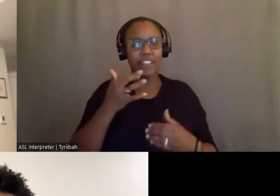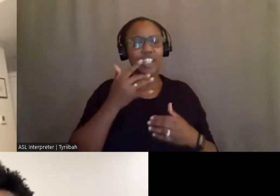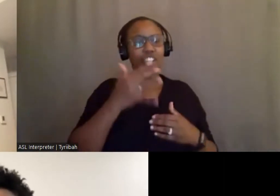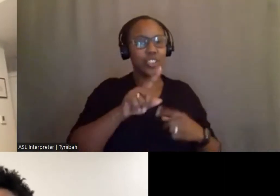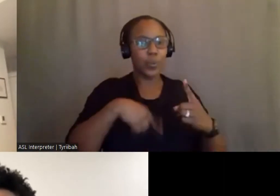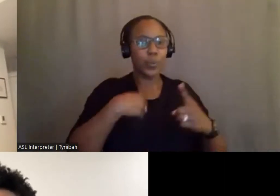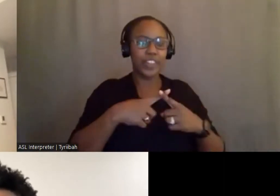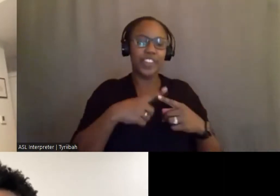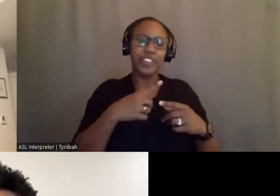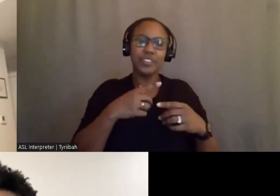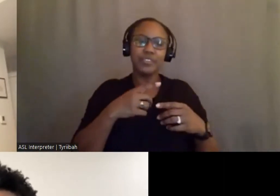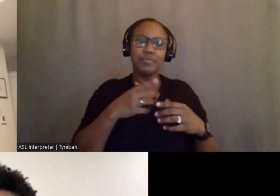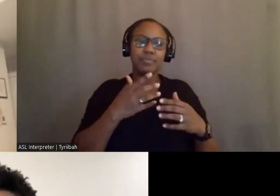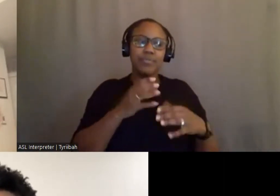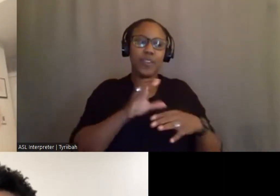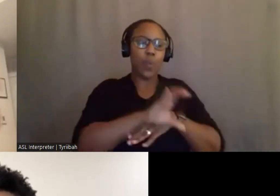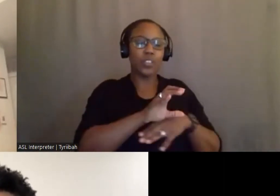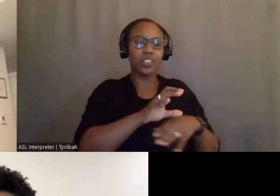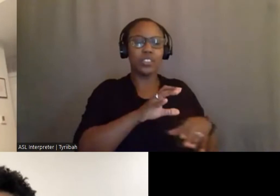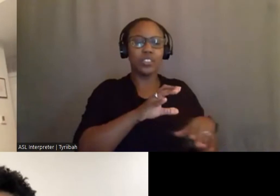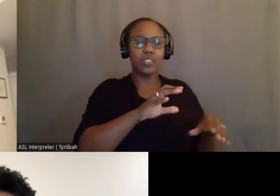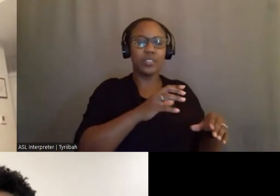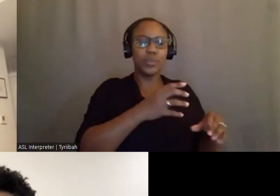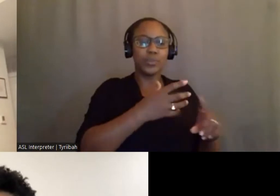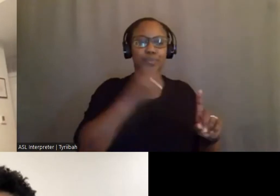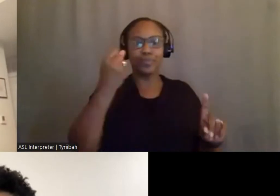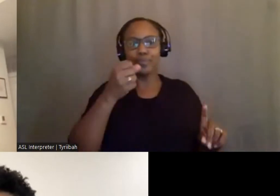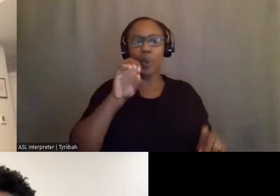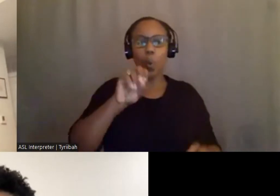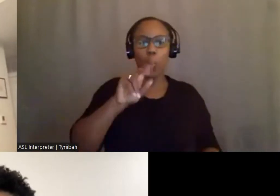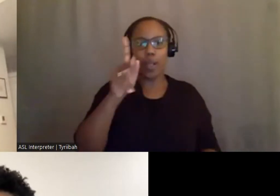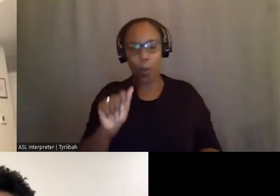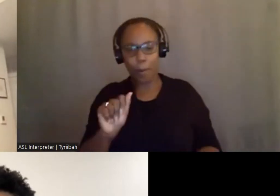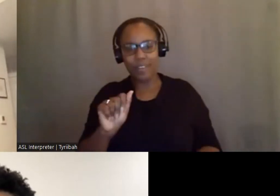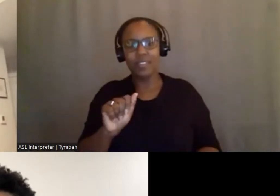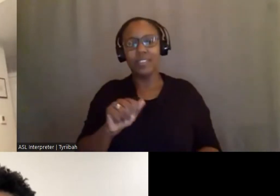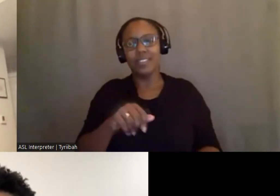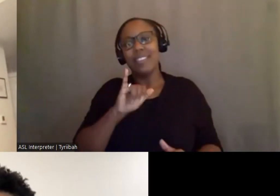on. And so when we think about